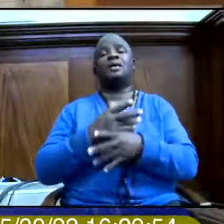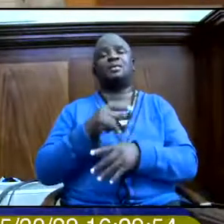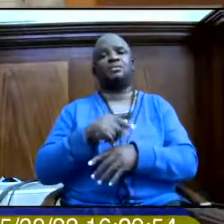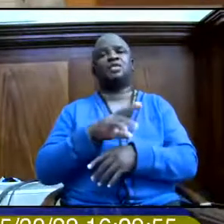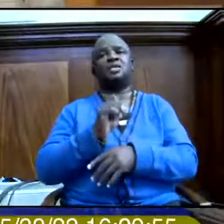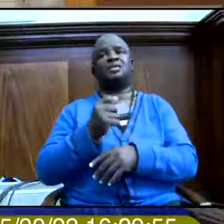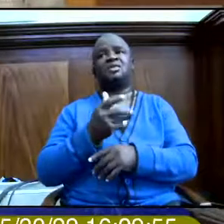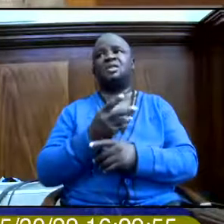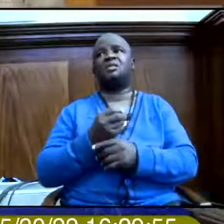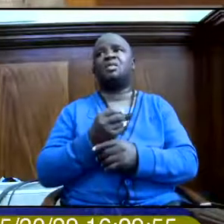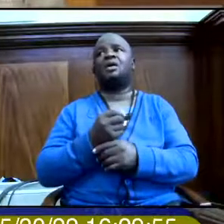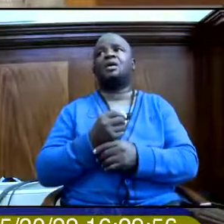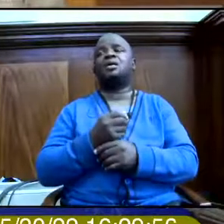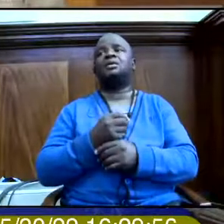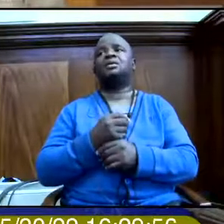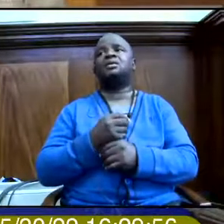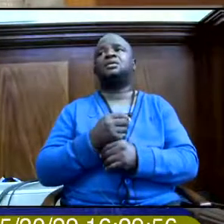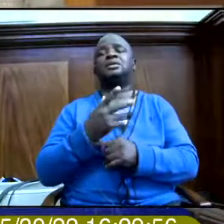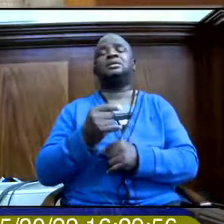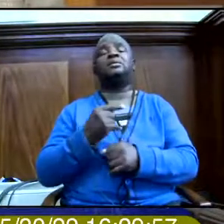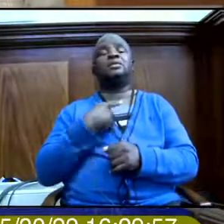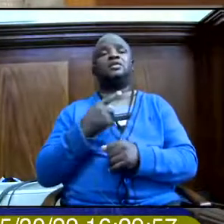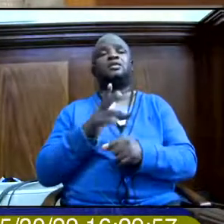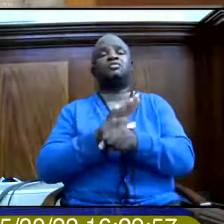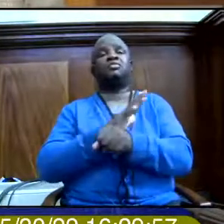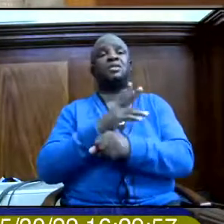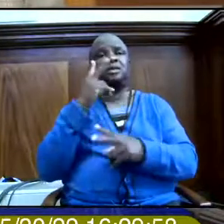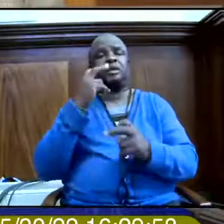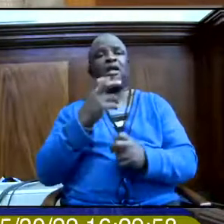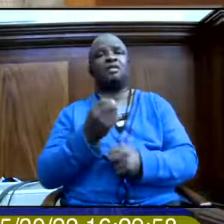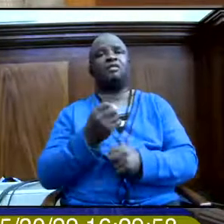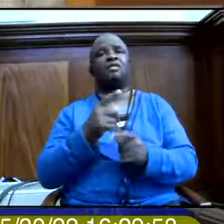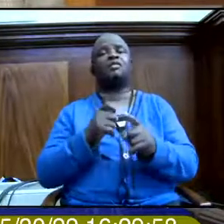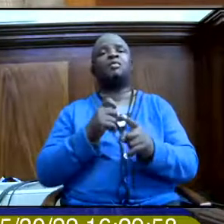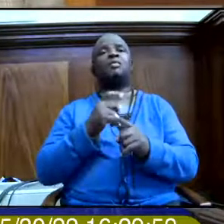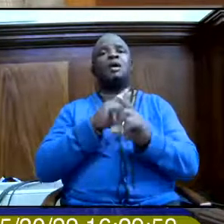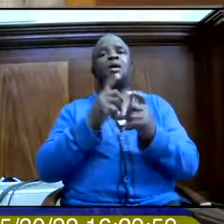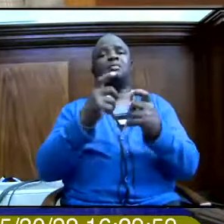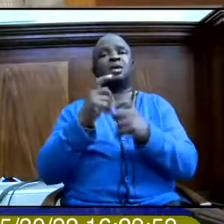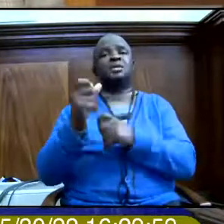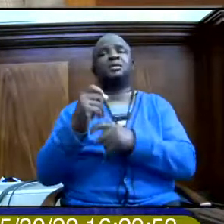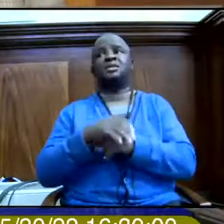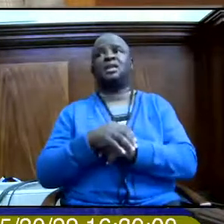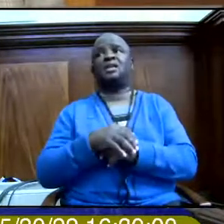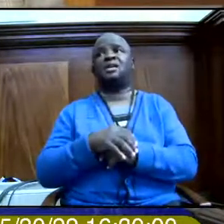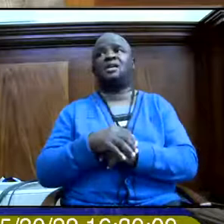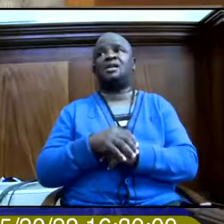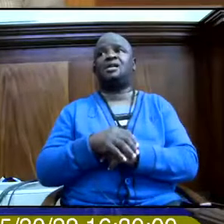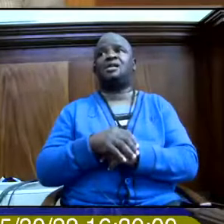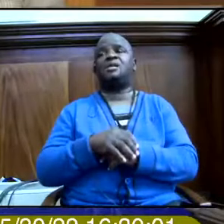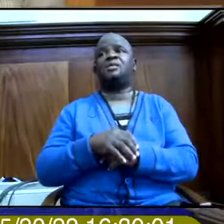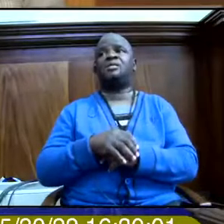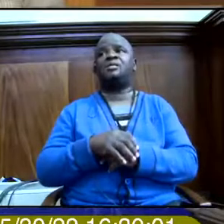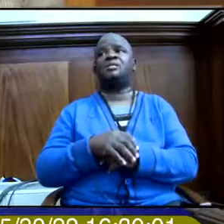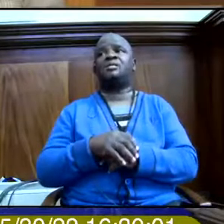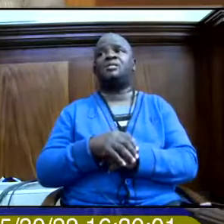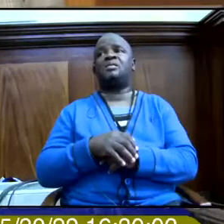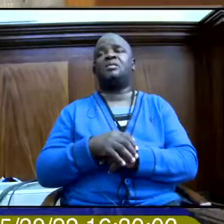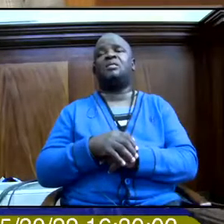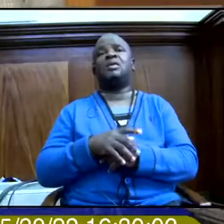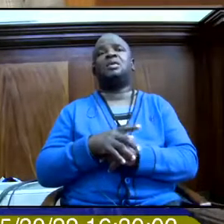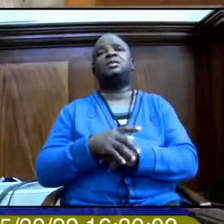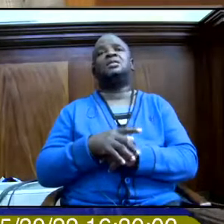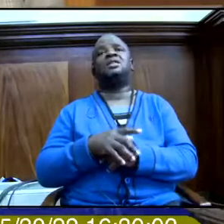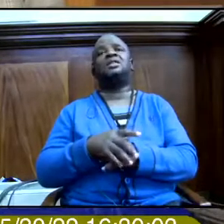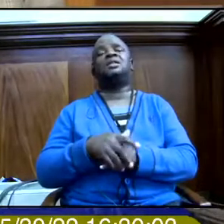country are already already under stress from the employers and all other living conditions the